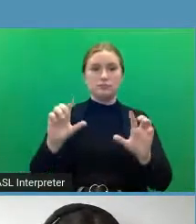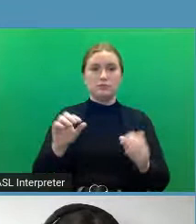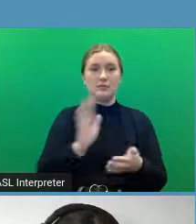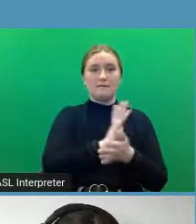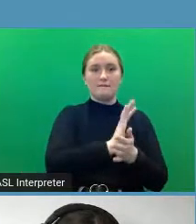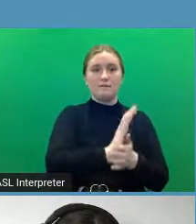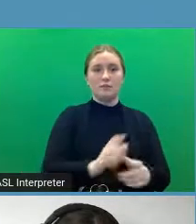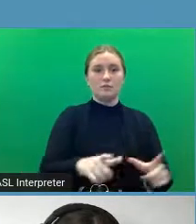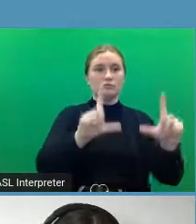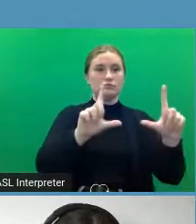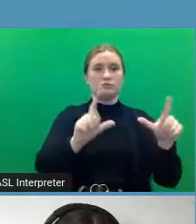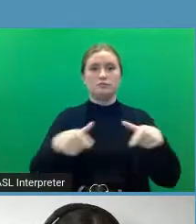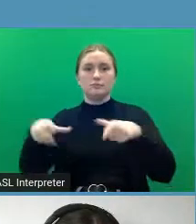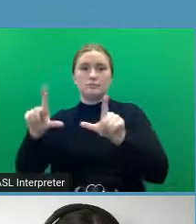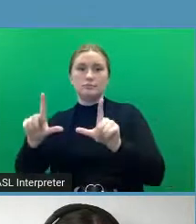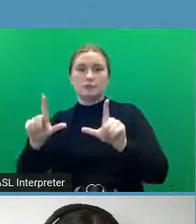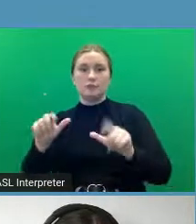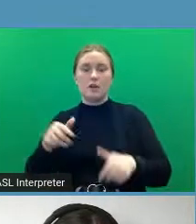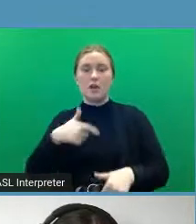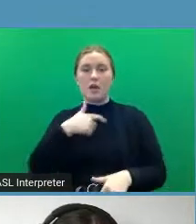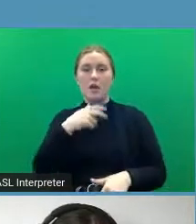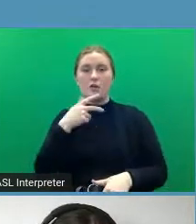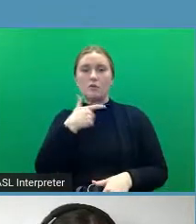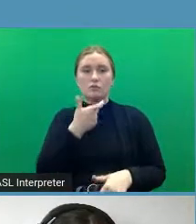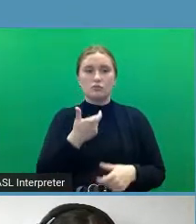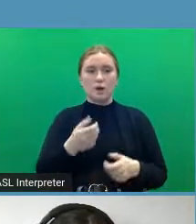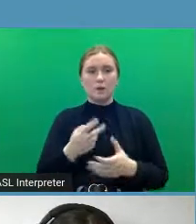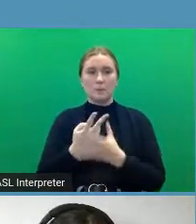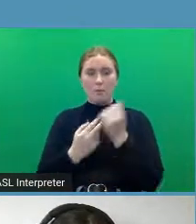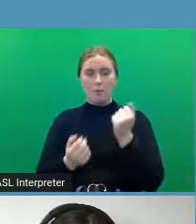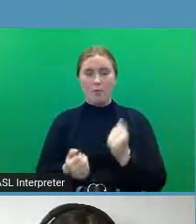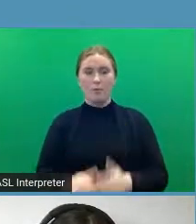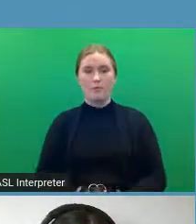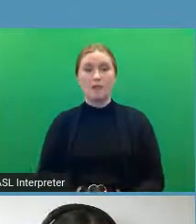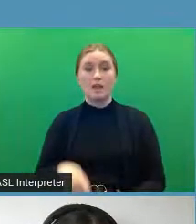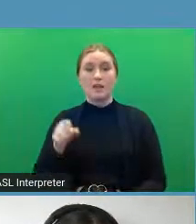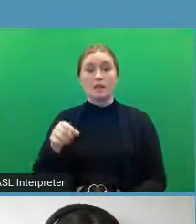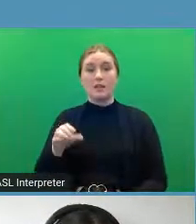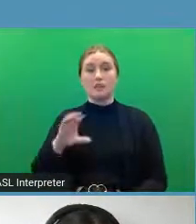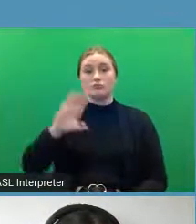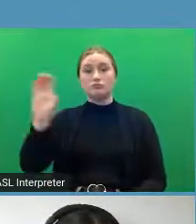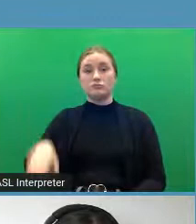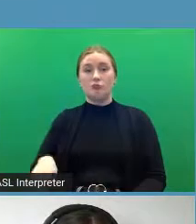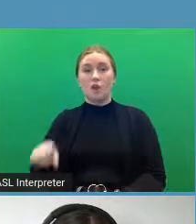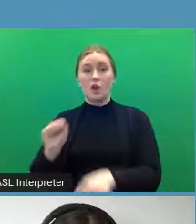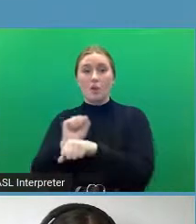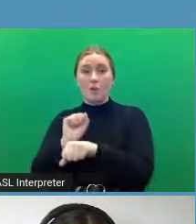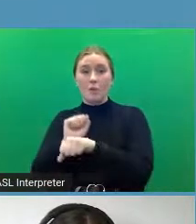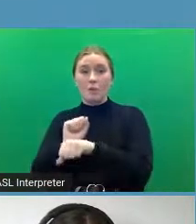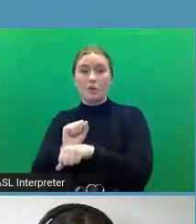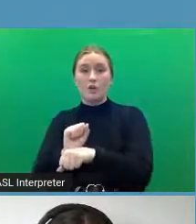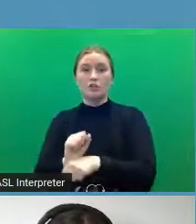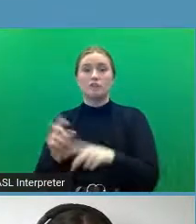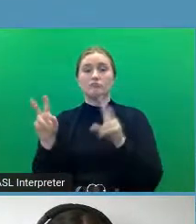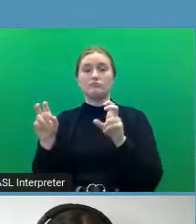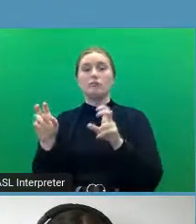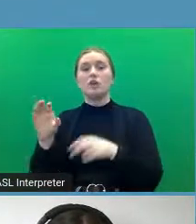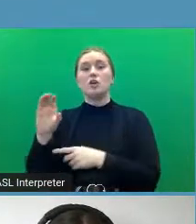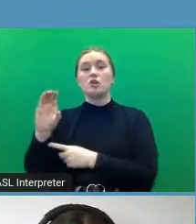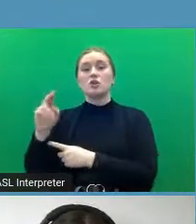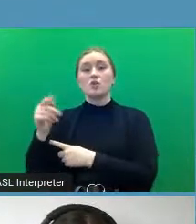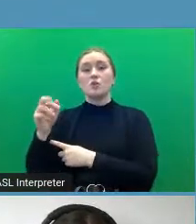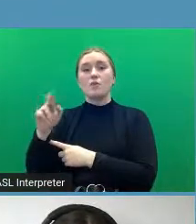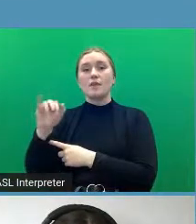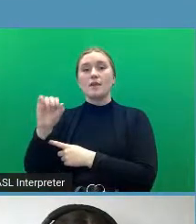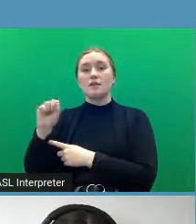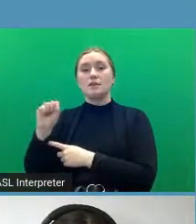of MCA Chicago's website. This is a video called Chicago Works, Chris Bradley. And the